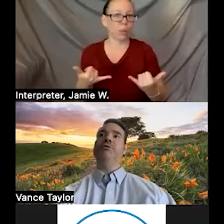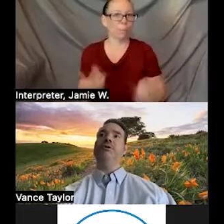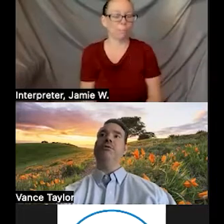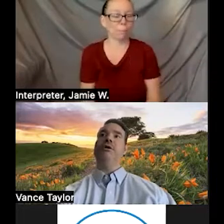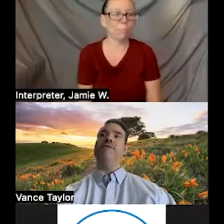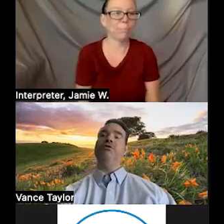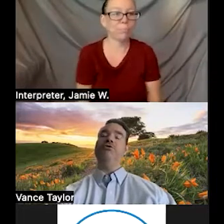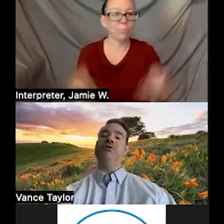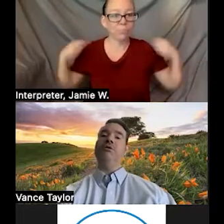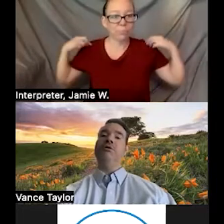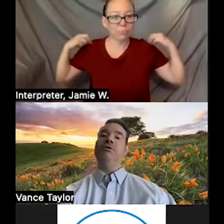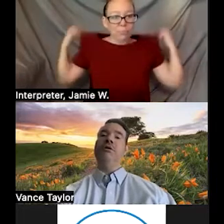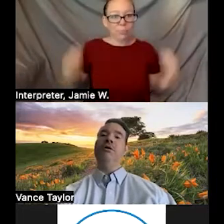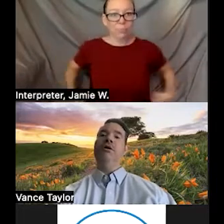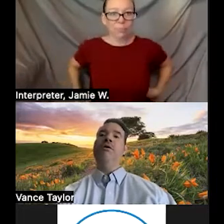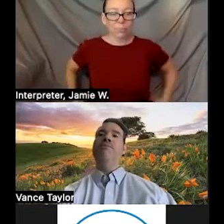to see the evolution